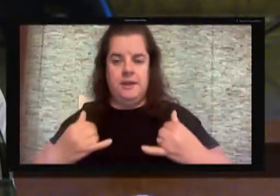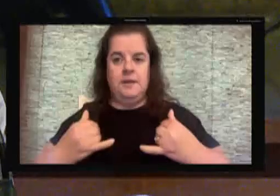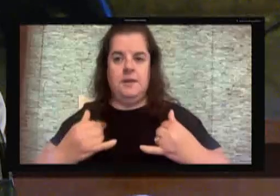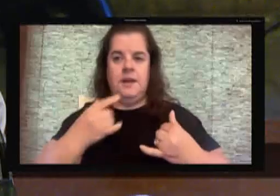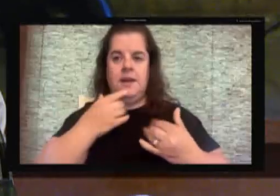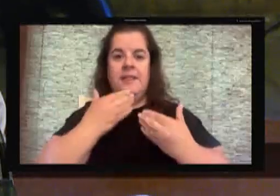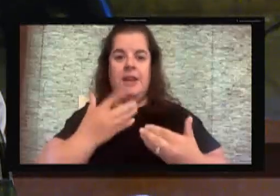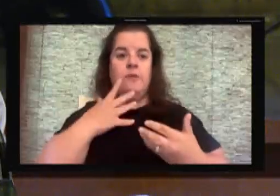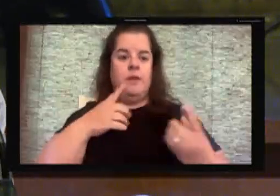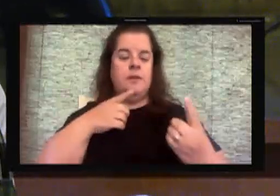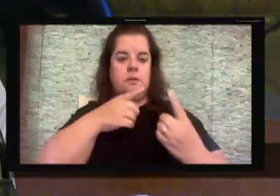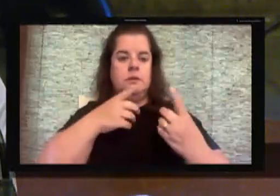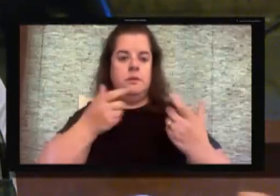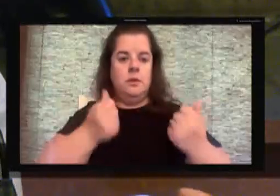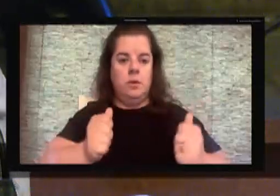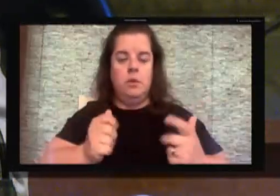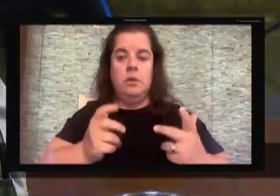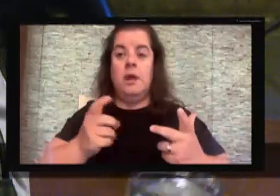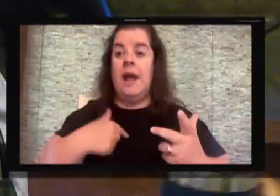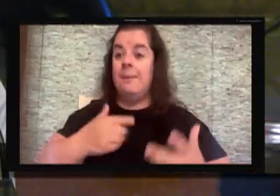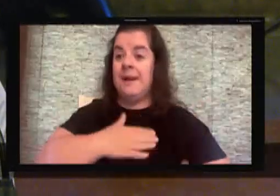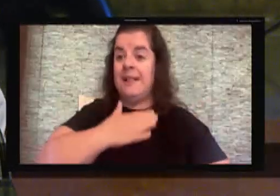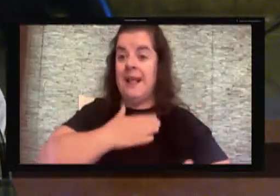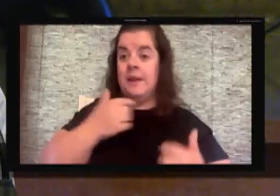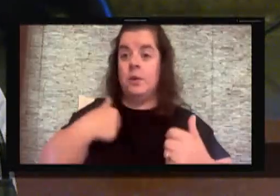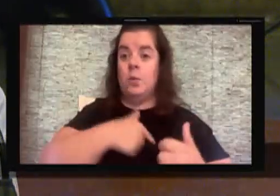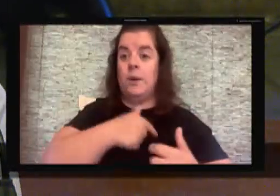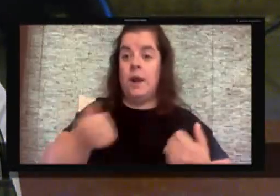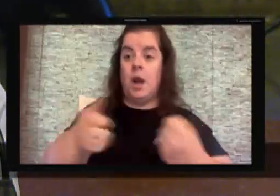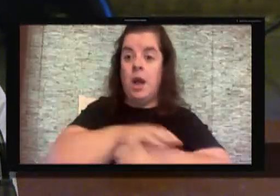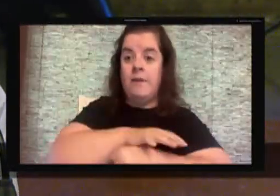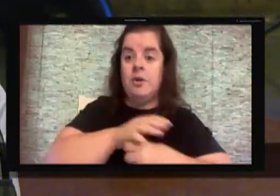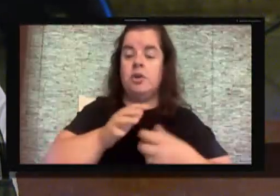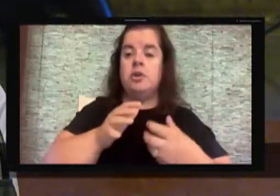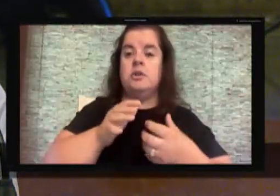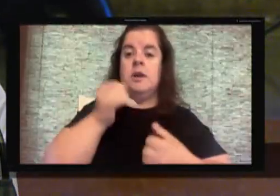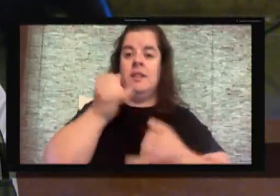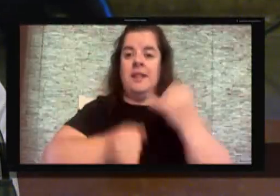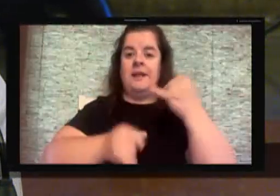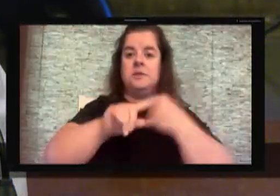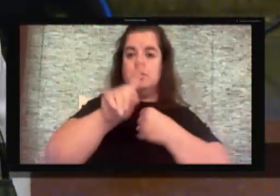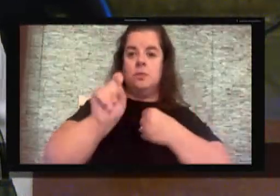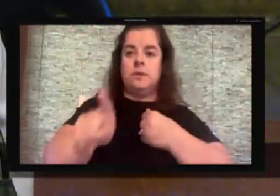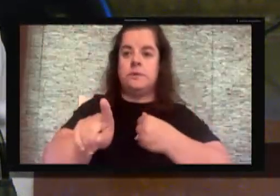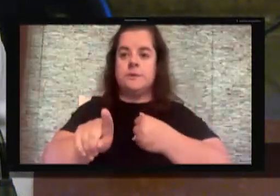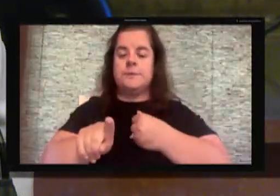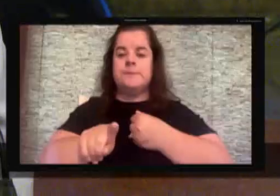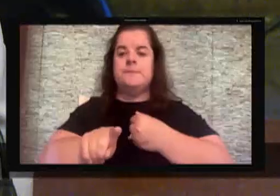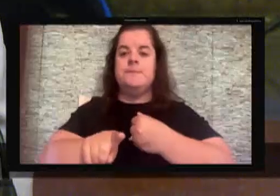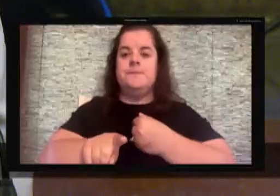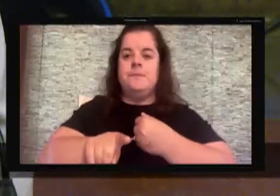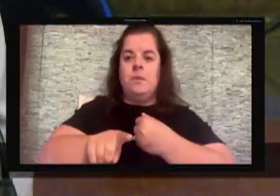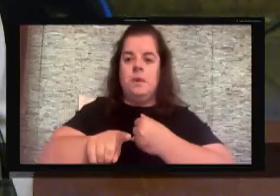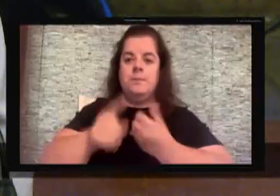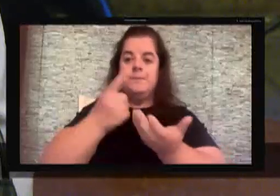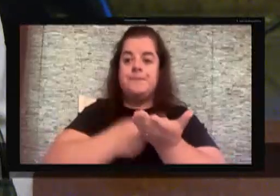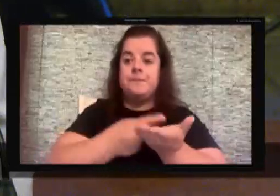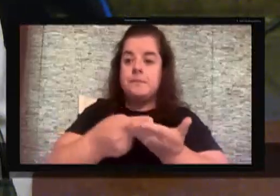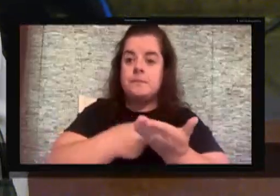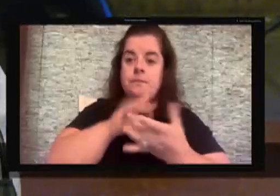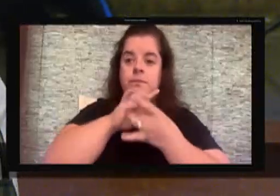initiative. I am glad that we covered kind of in this last set of questions the discussion around